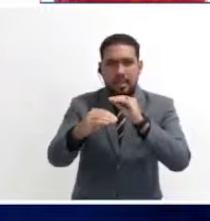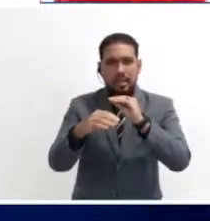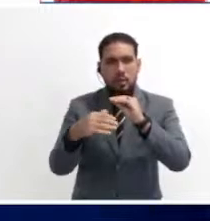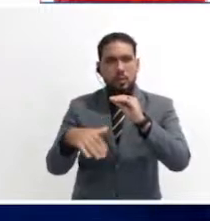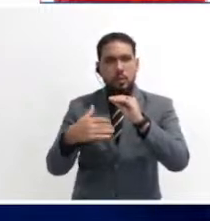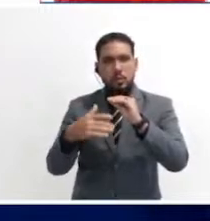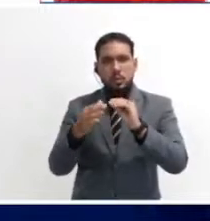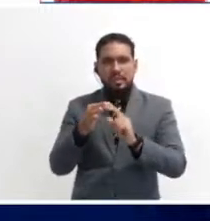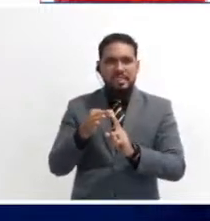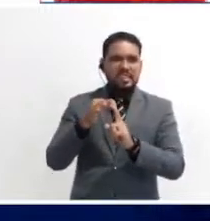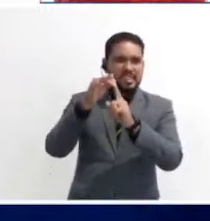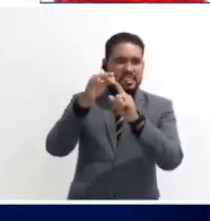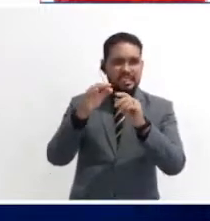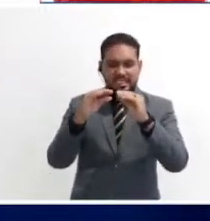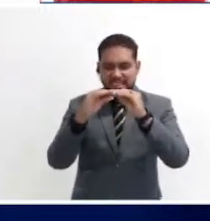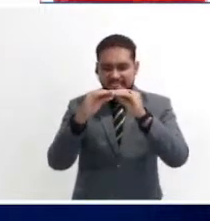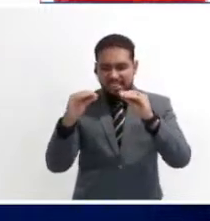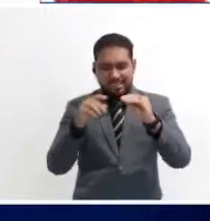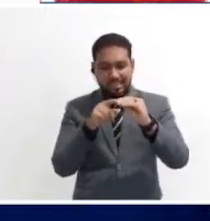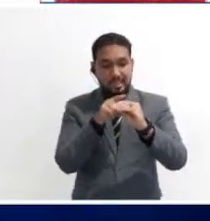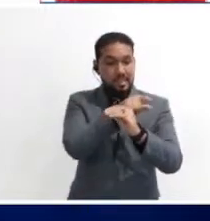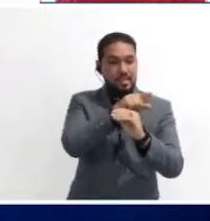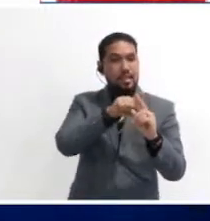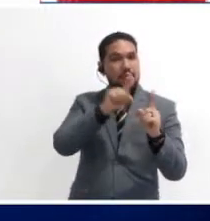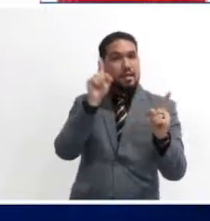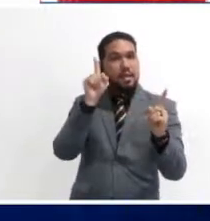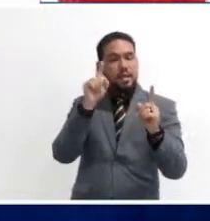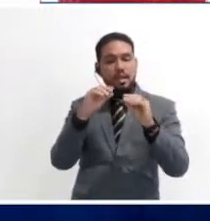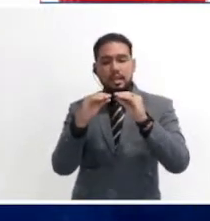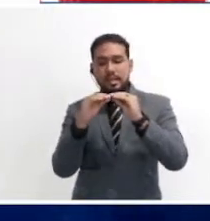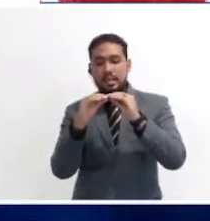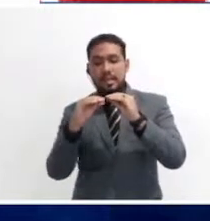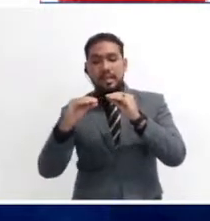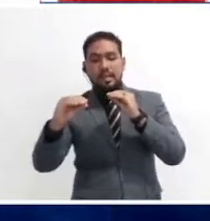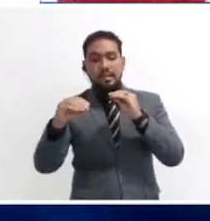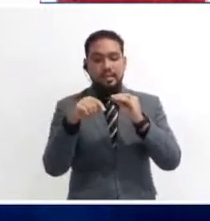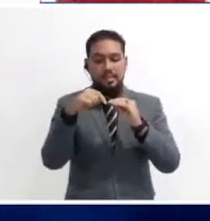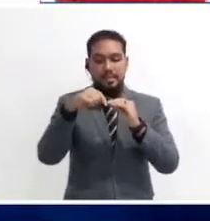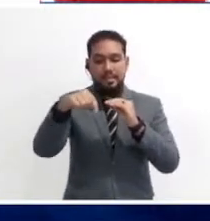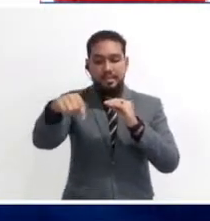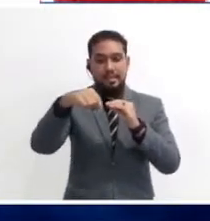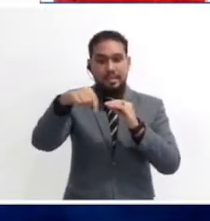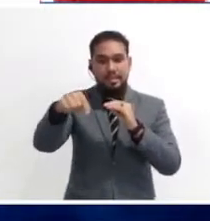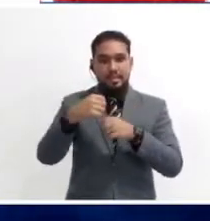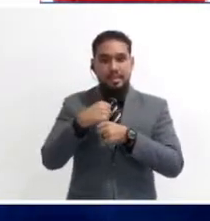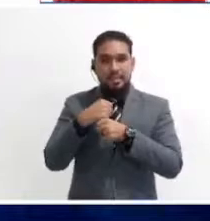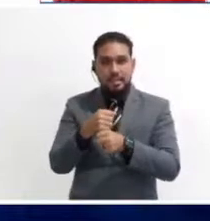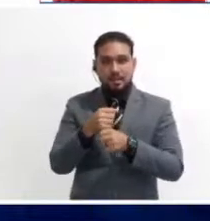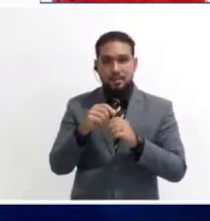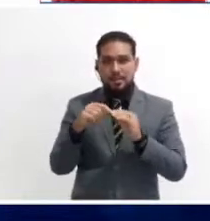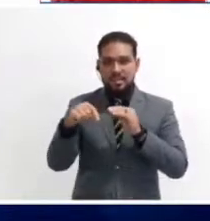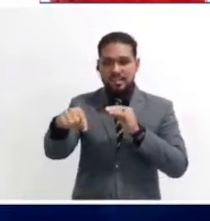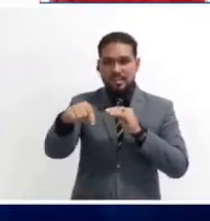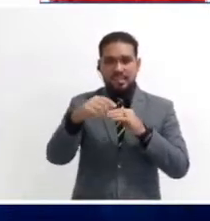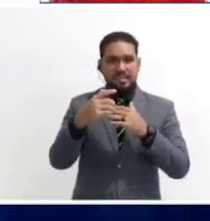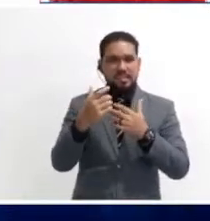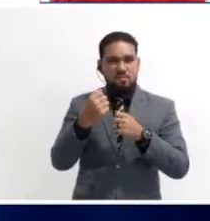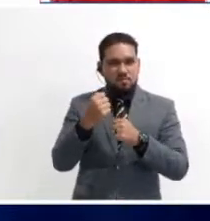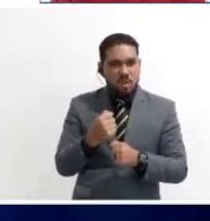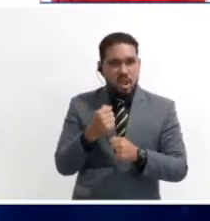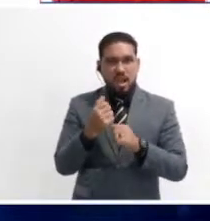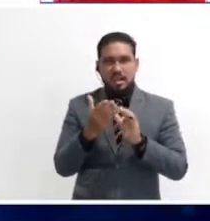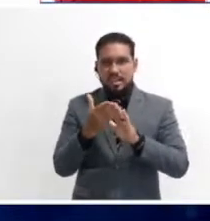by itself to build the substrate. And it has the advantage that it's much denser, much thinner, but it's also